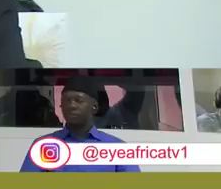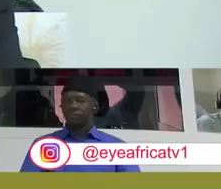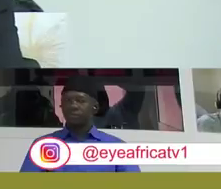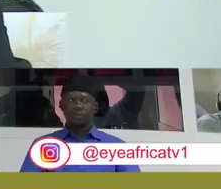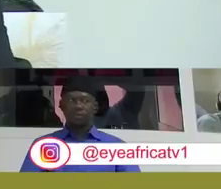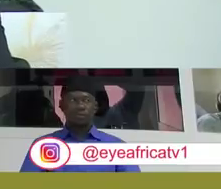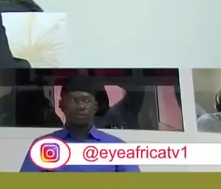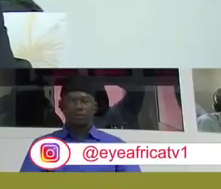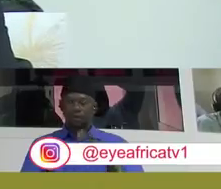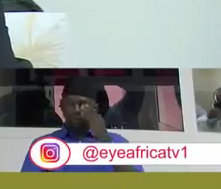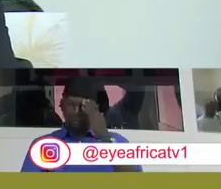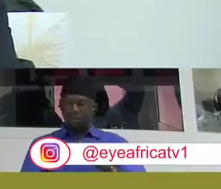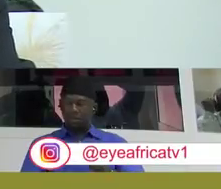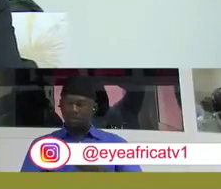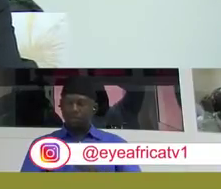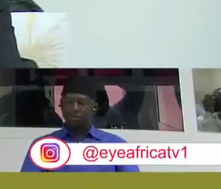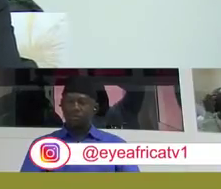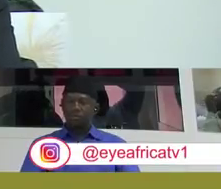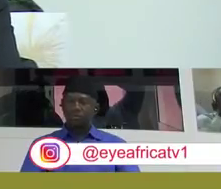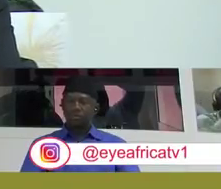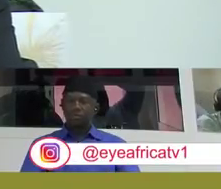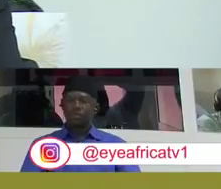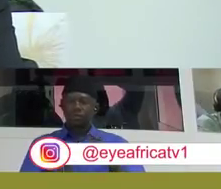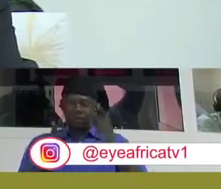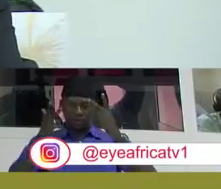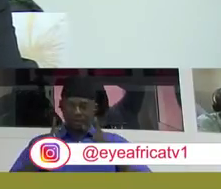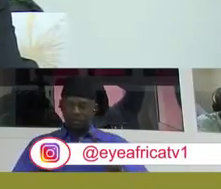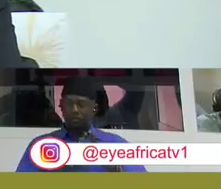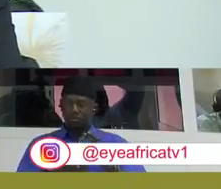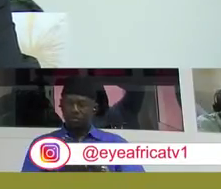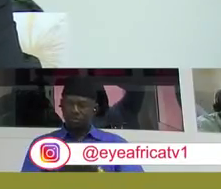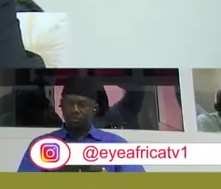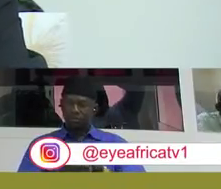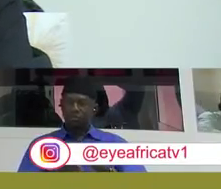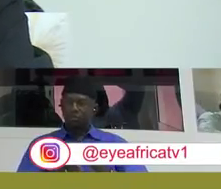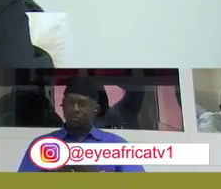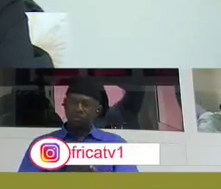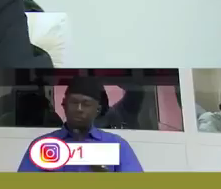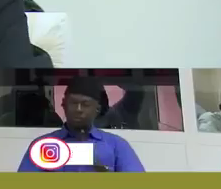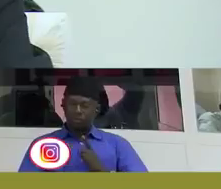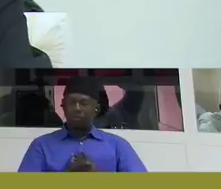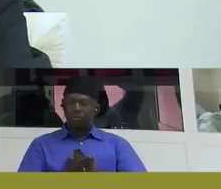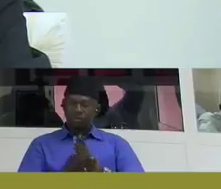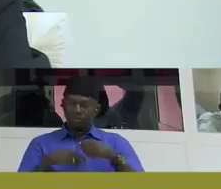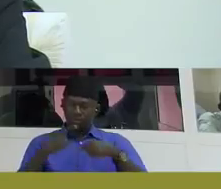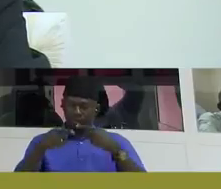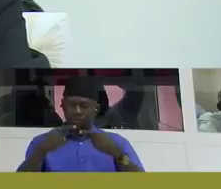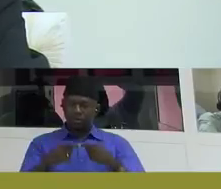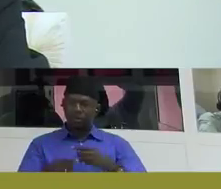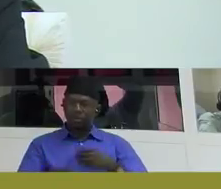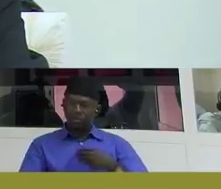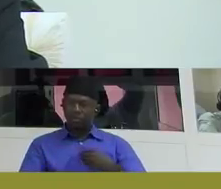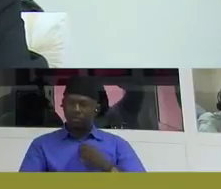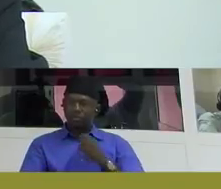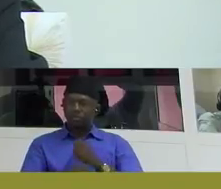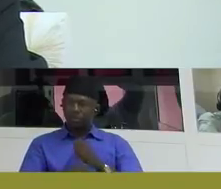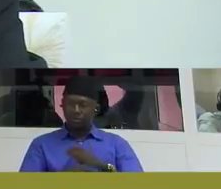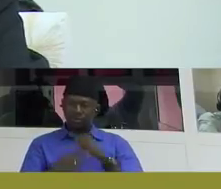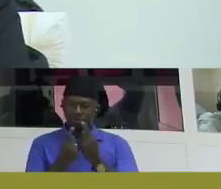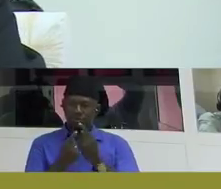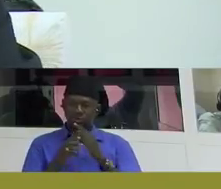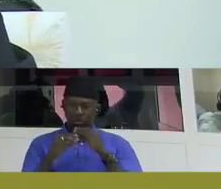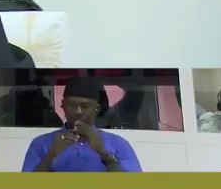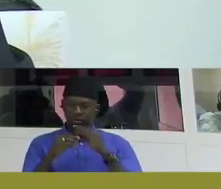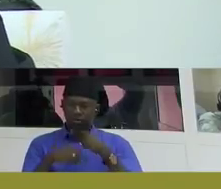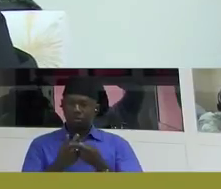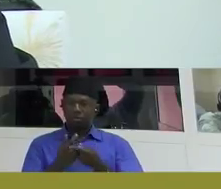Thank you. Council, before we proceed, I just want to make a procedural intervention here.